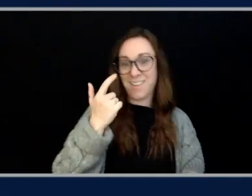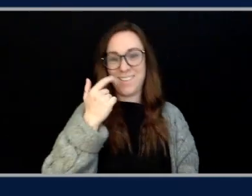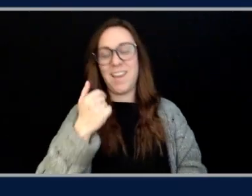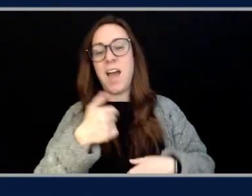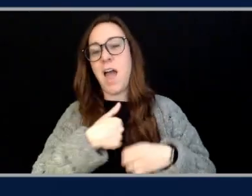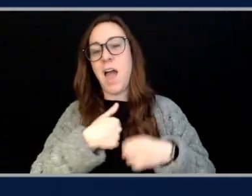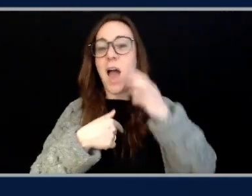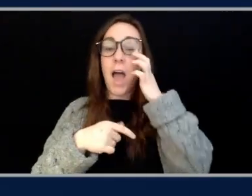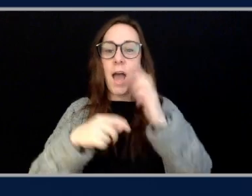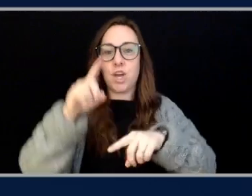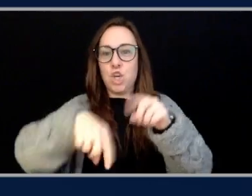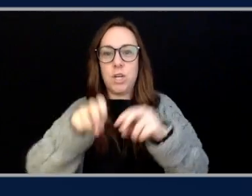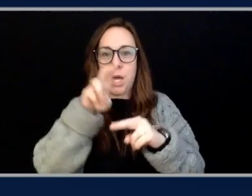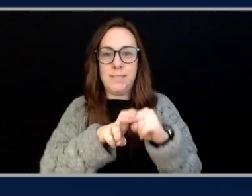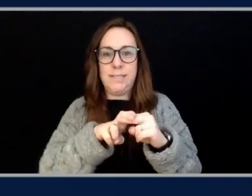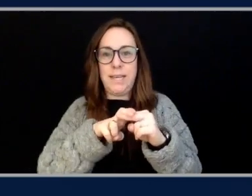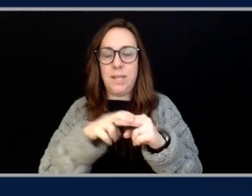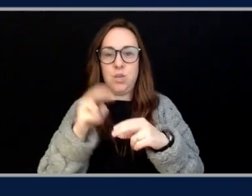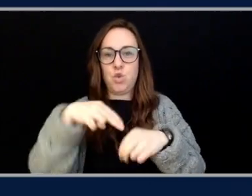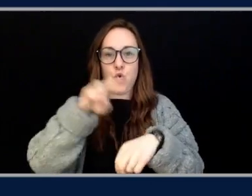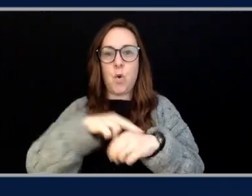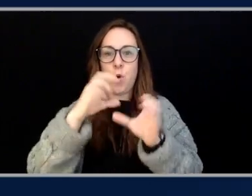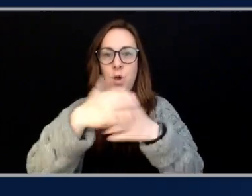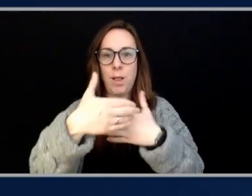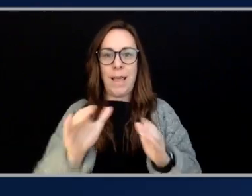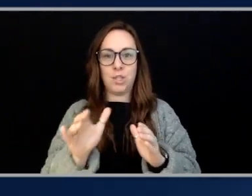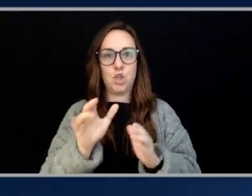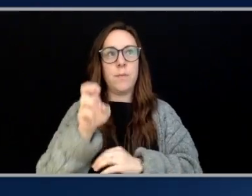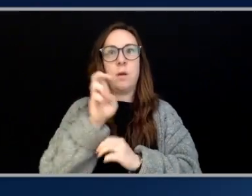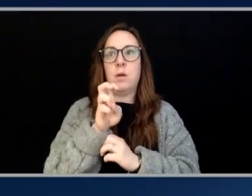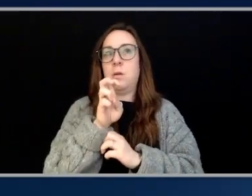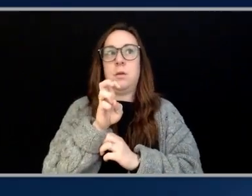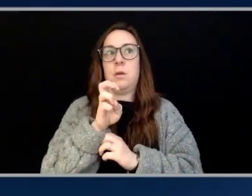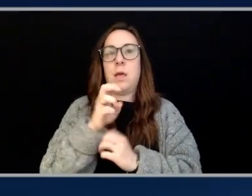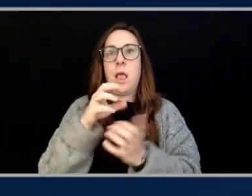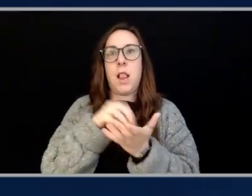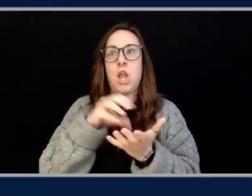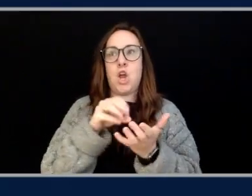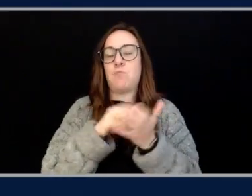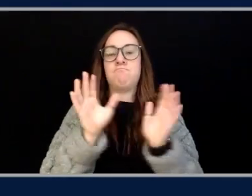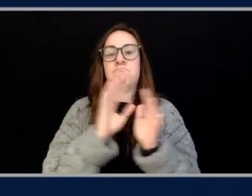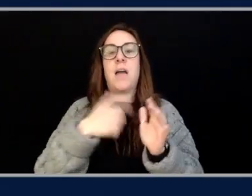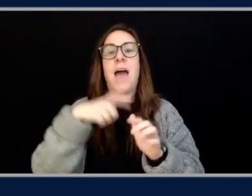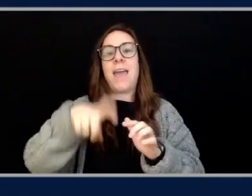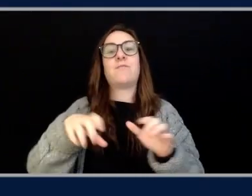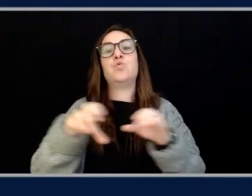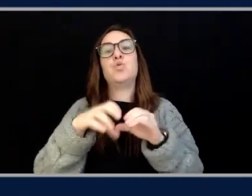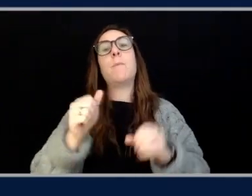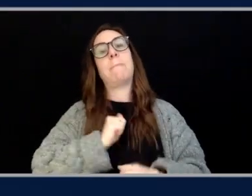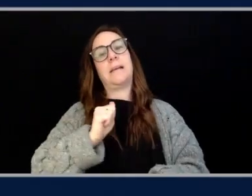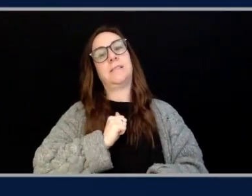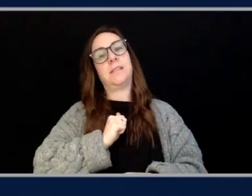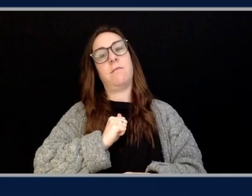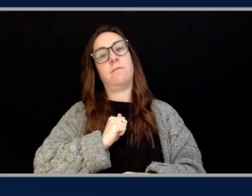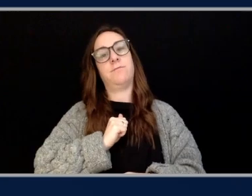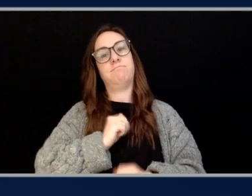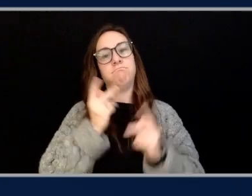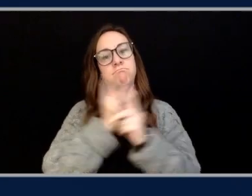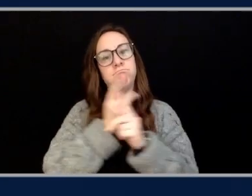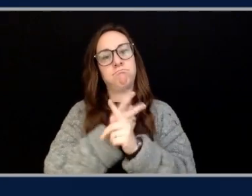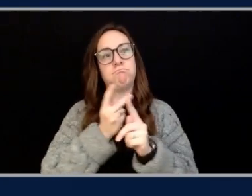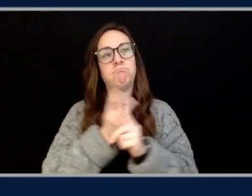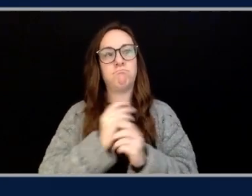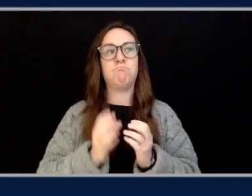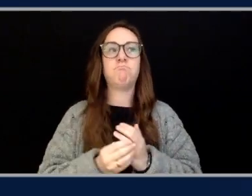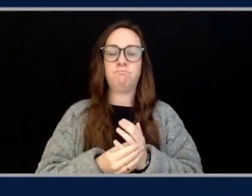I could not sit in a traditional classroom setting and learn that way. I had to do it on my own. Right. And so what you're saying is that,